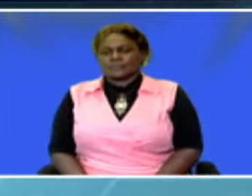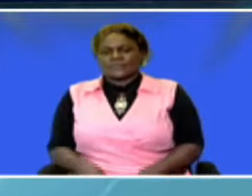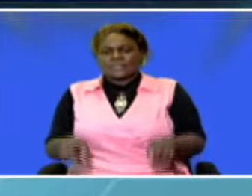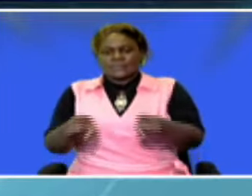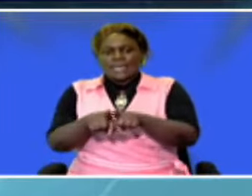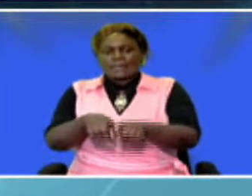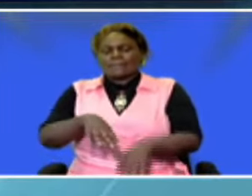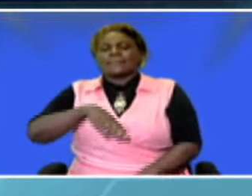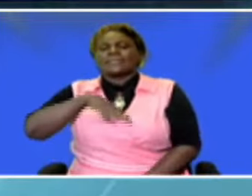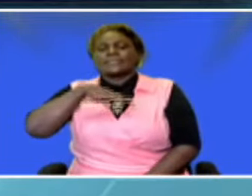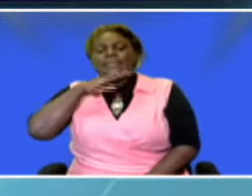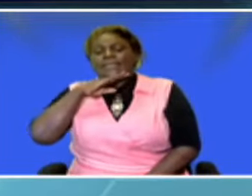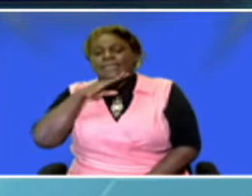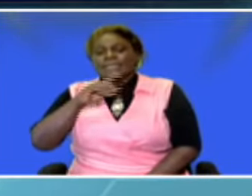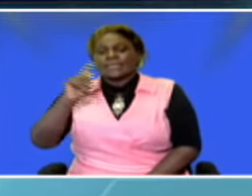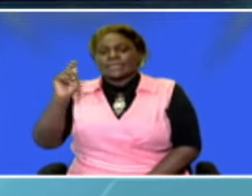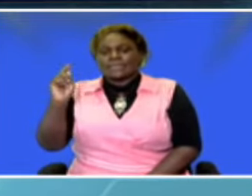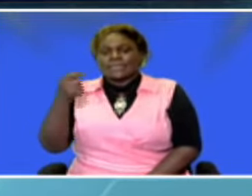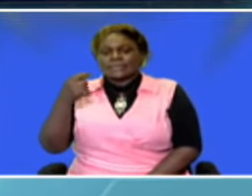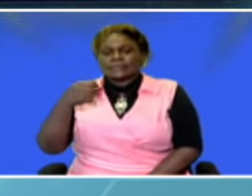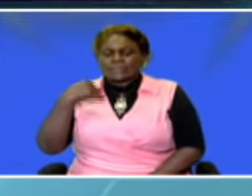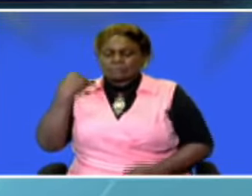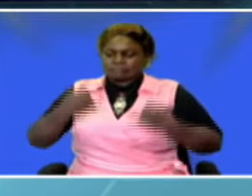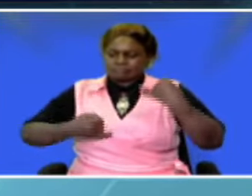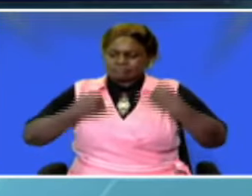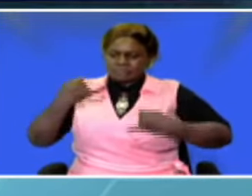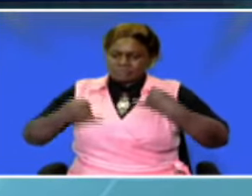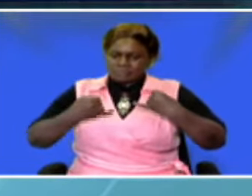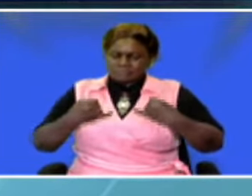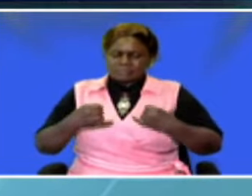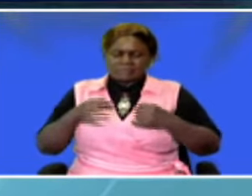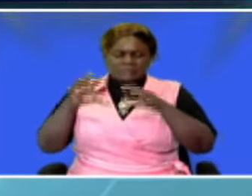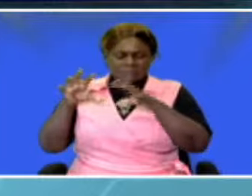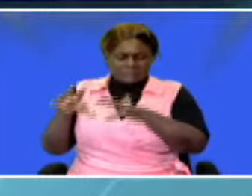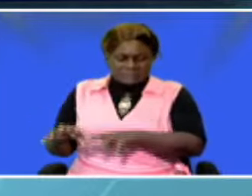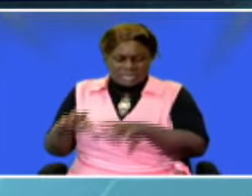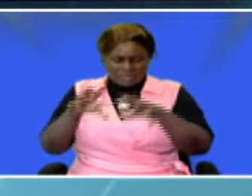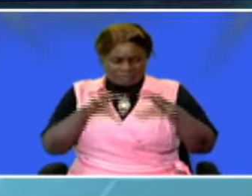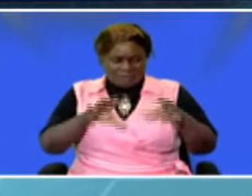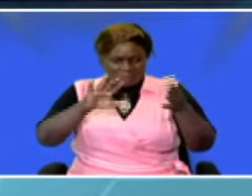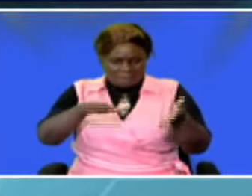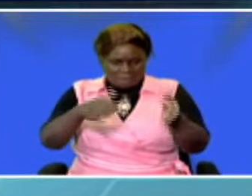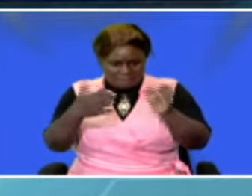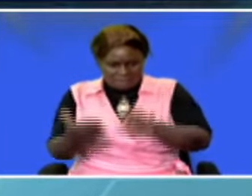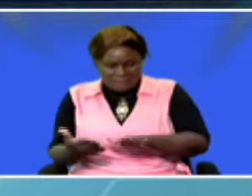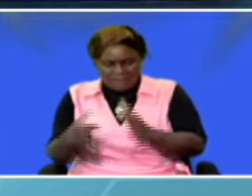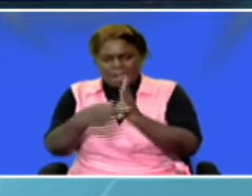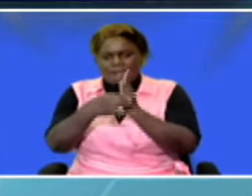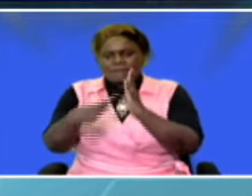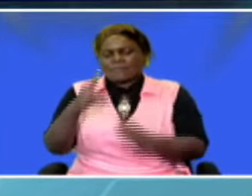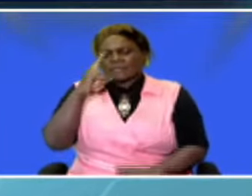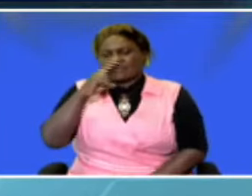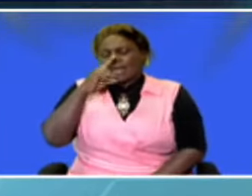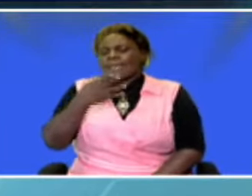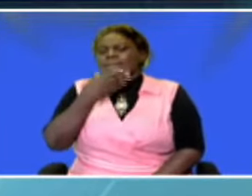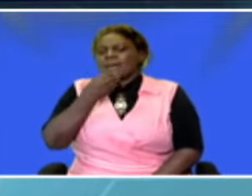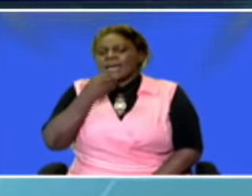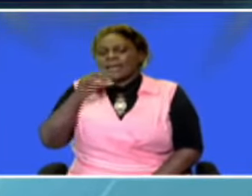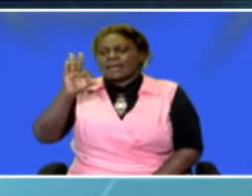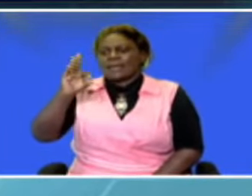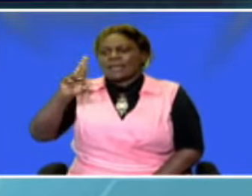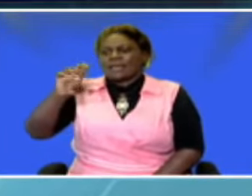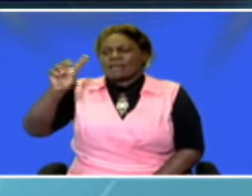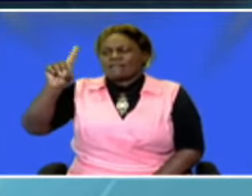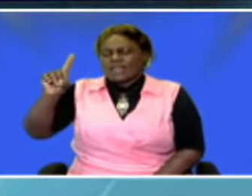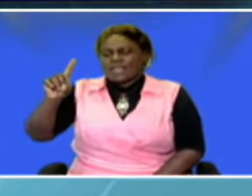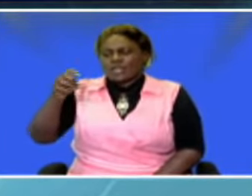Still on Mata's death, the Kenyan entertainment scene has suffered again following the death of a popular comedian, Fred Omondi, in a